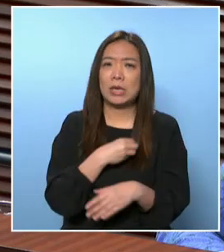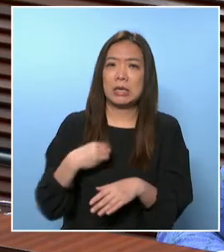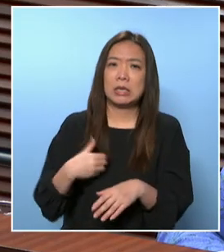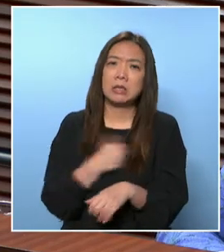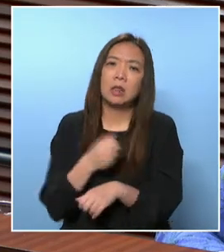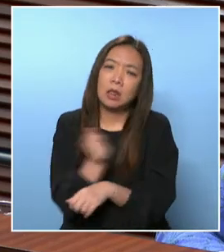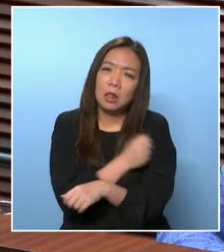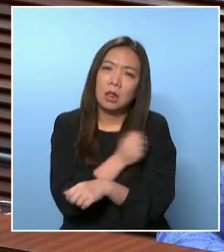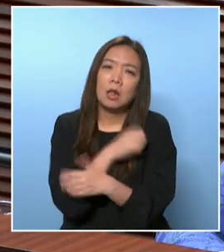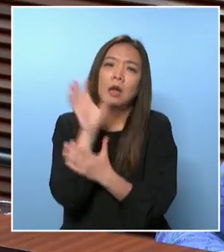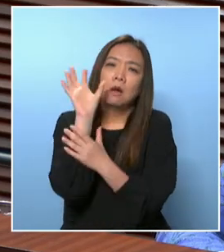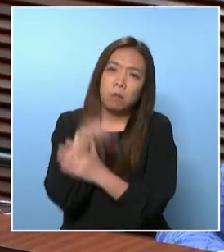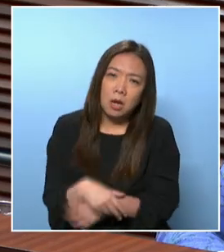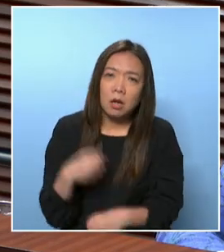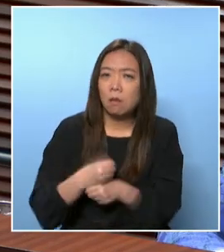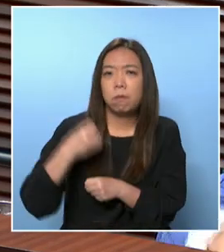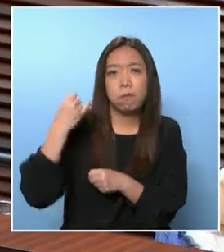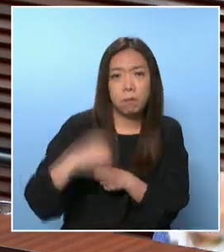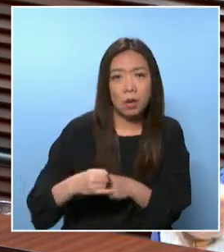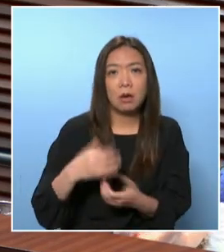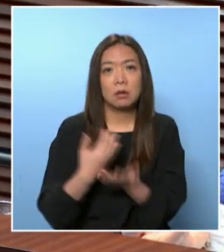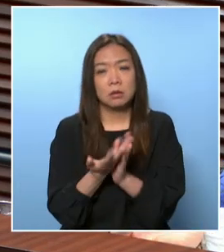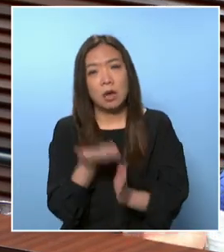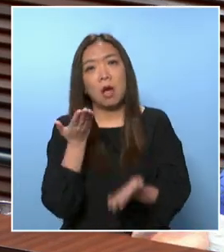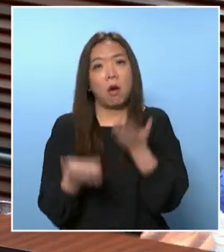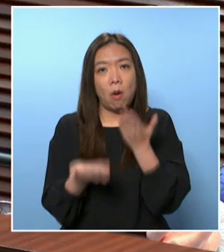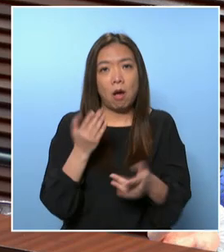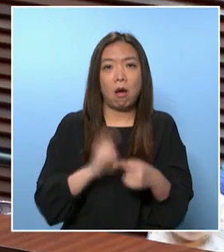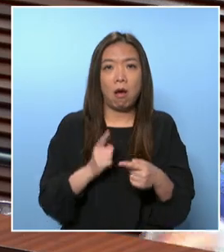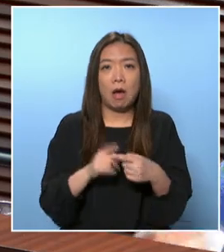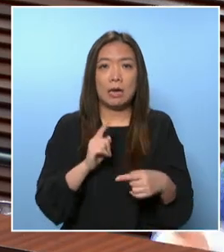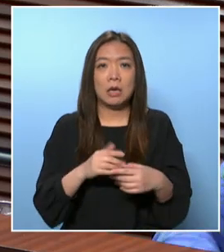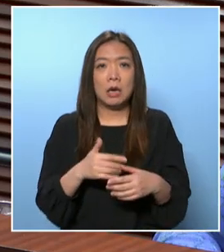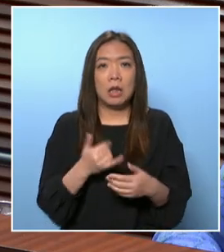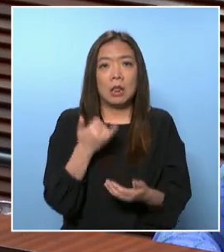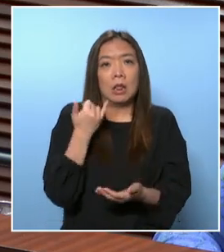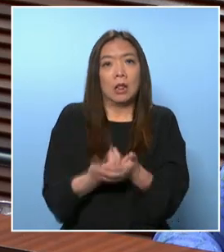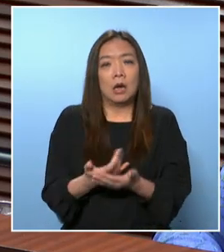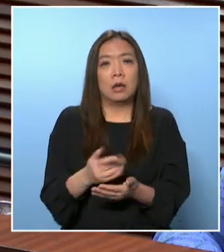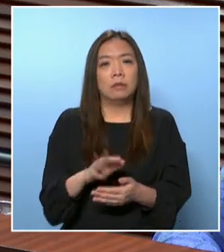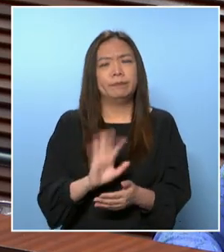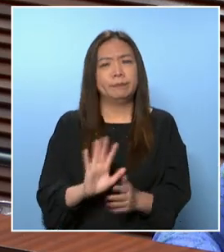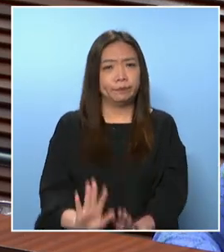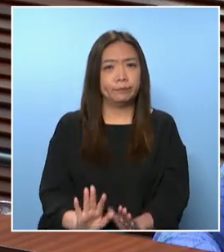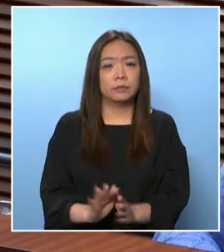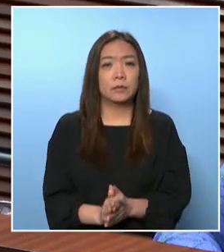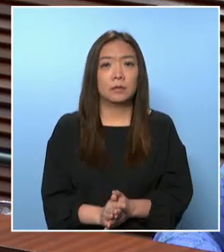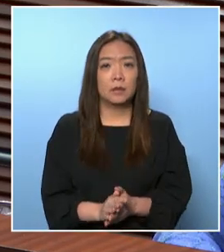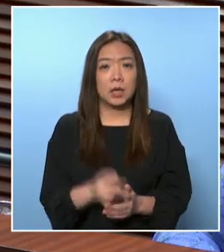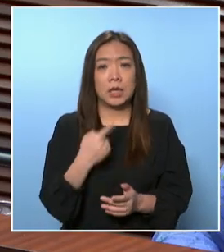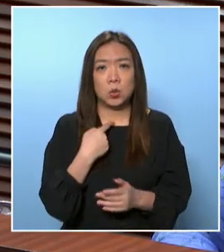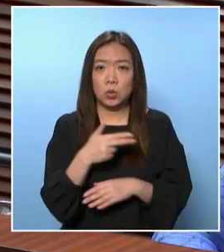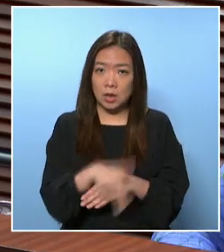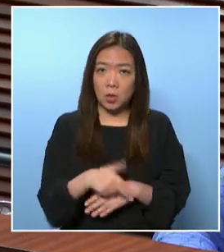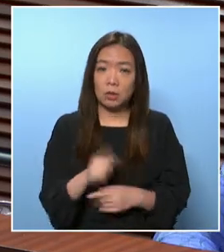This is not a good enough measure. We're not suggesting the doctors should be made to work